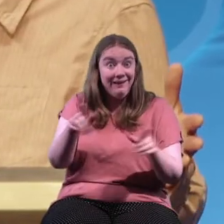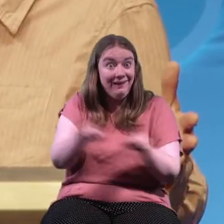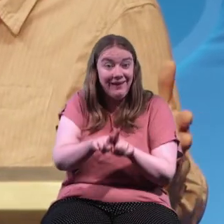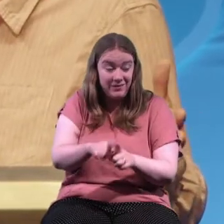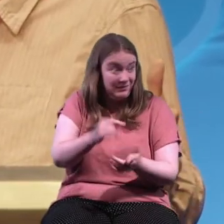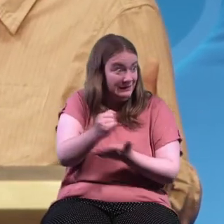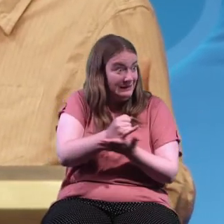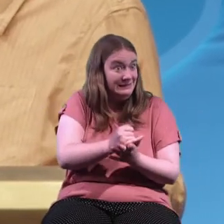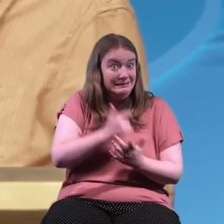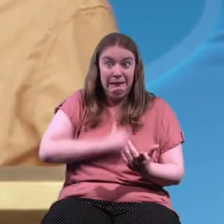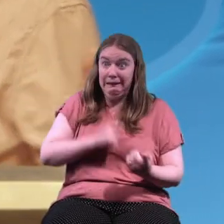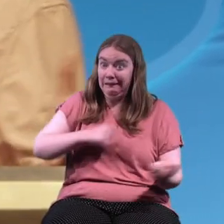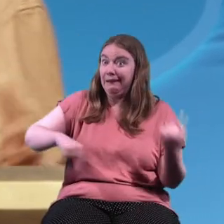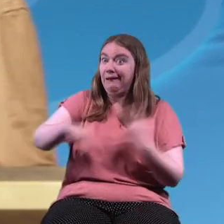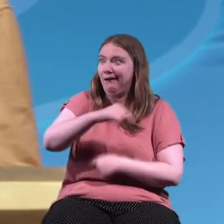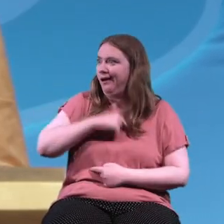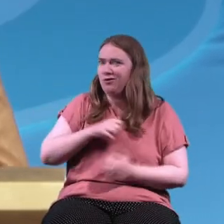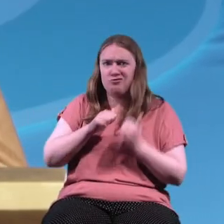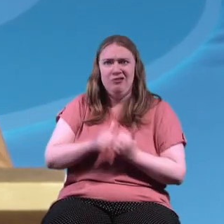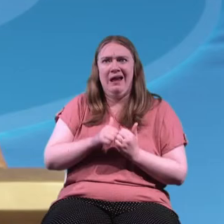sinners.